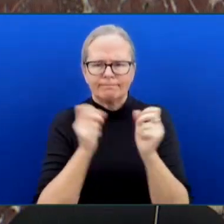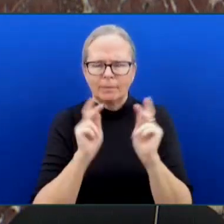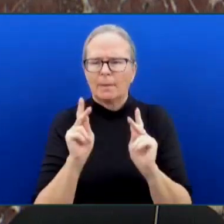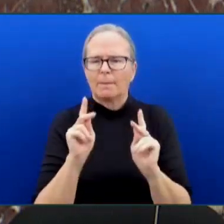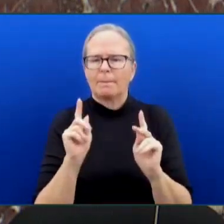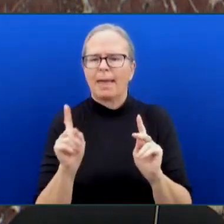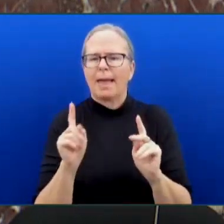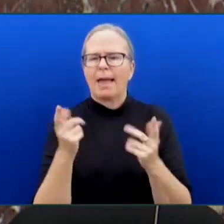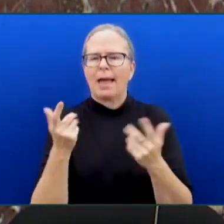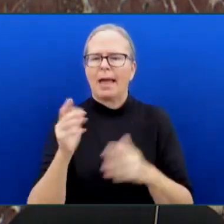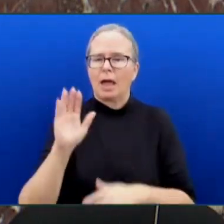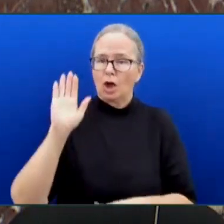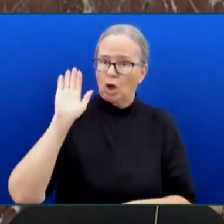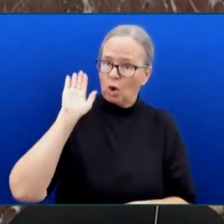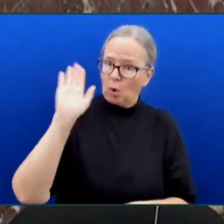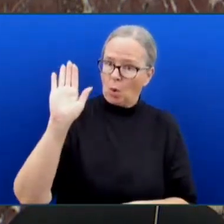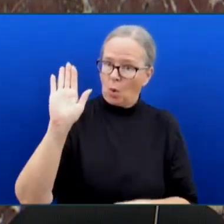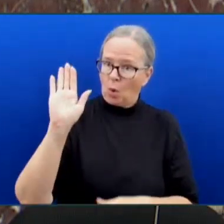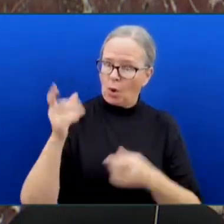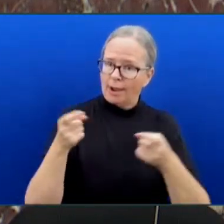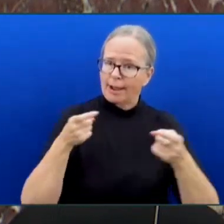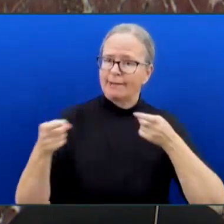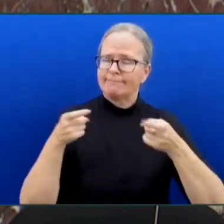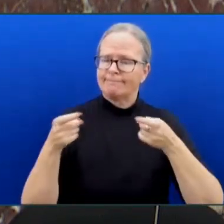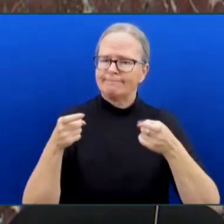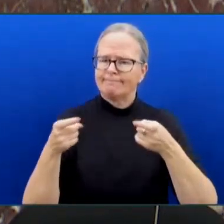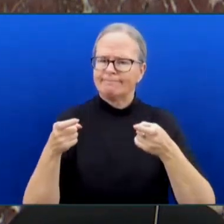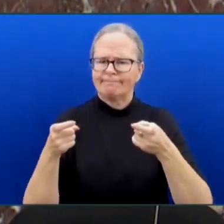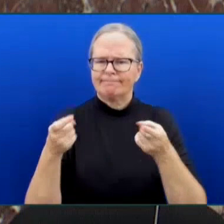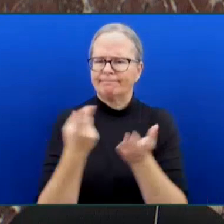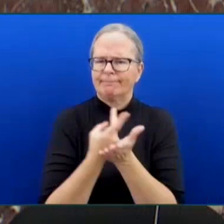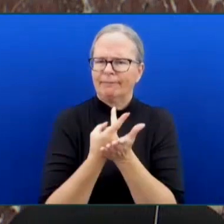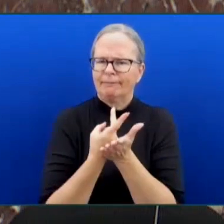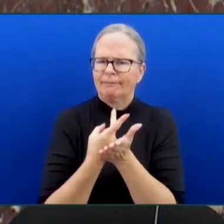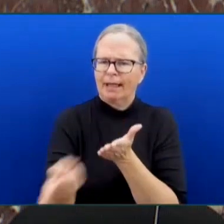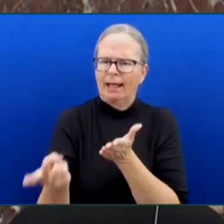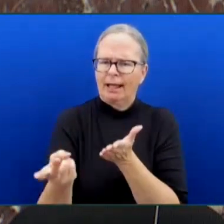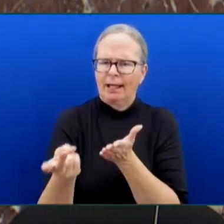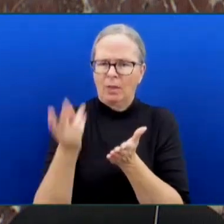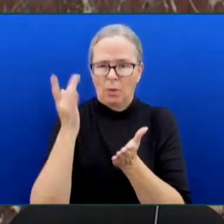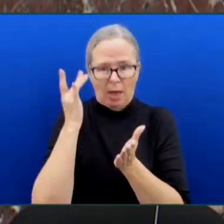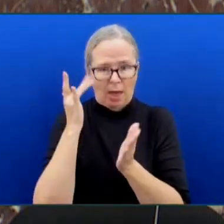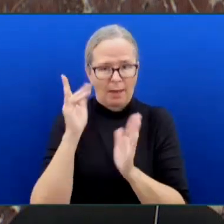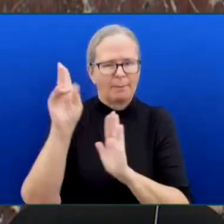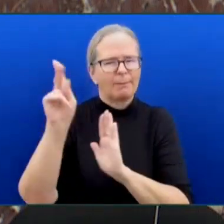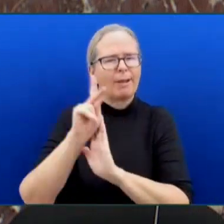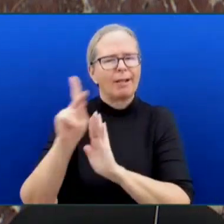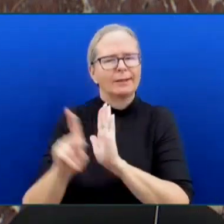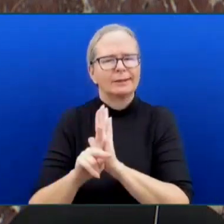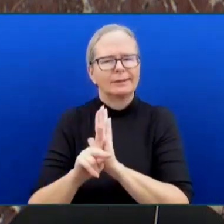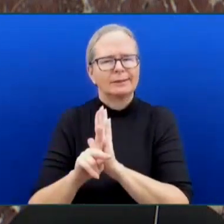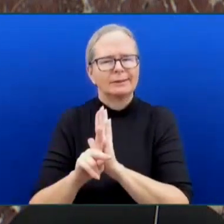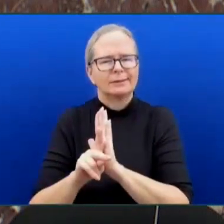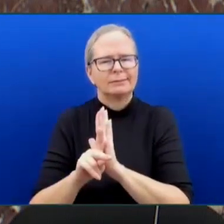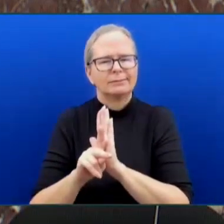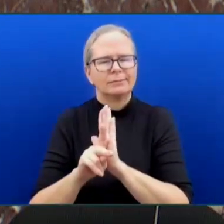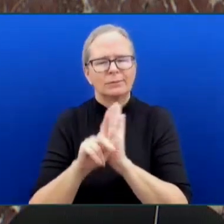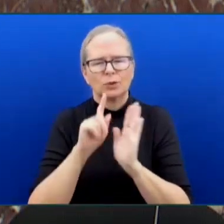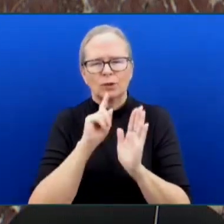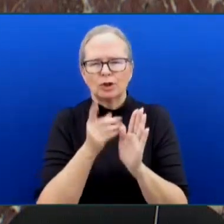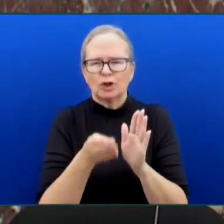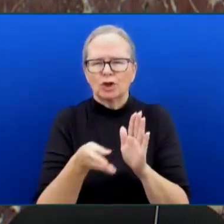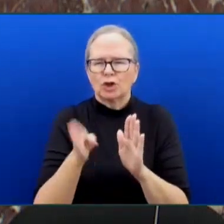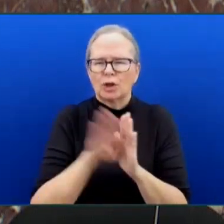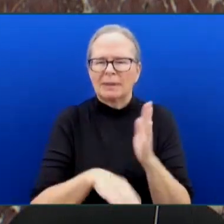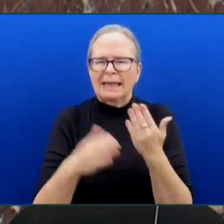this Premier's direction, directly due to his policies, cheap hydromorphone is creating new dependencies in